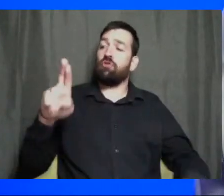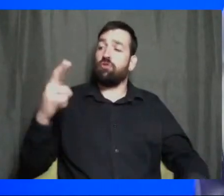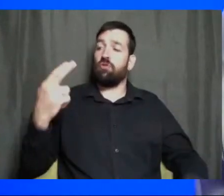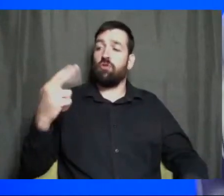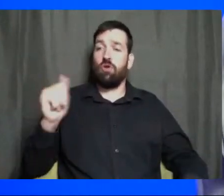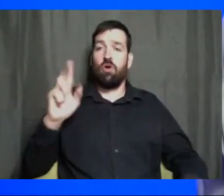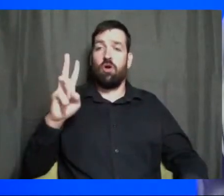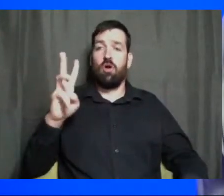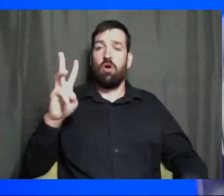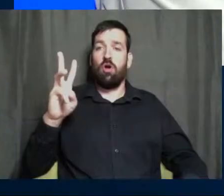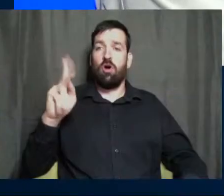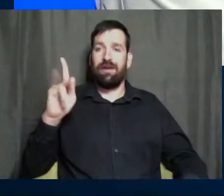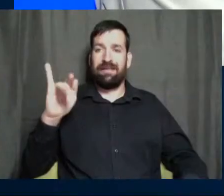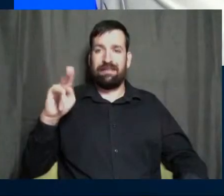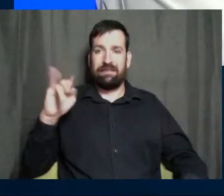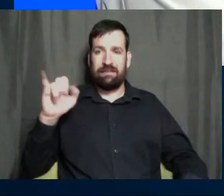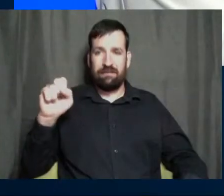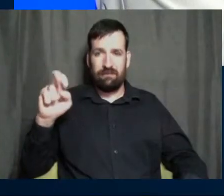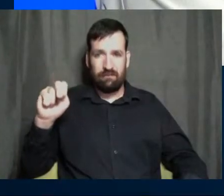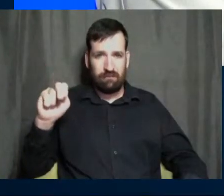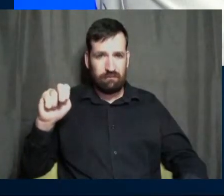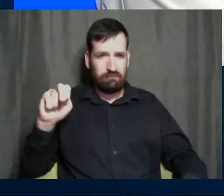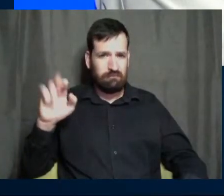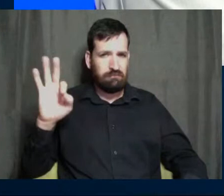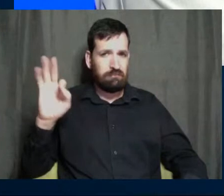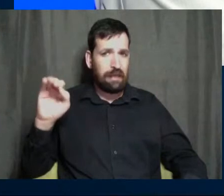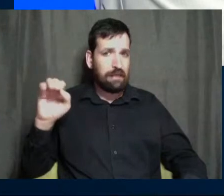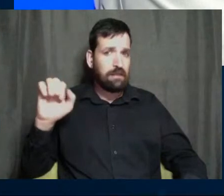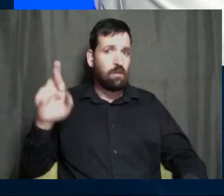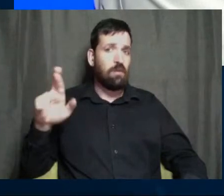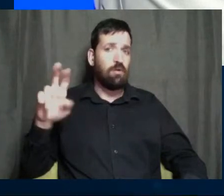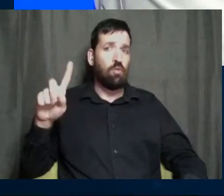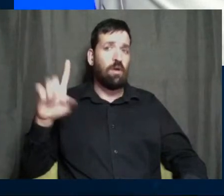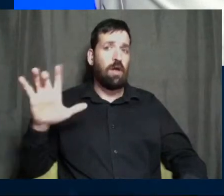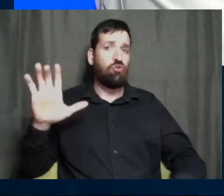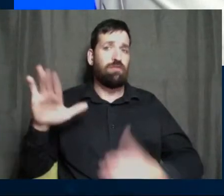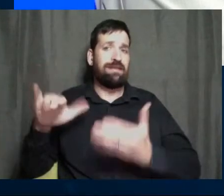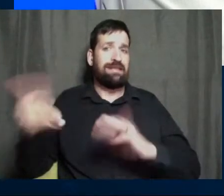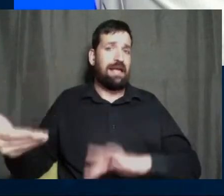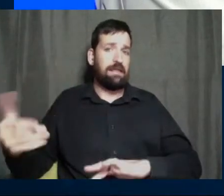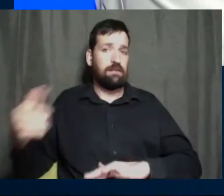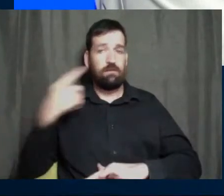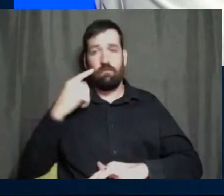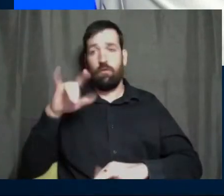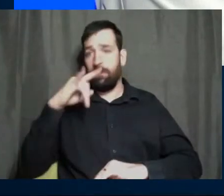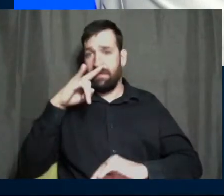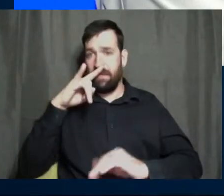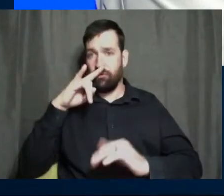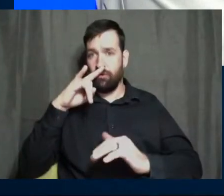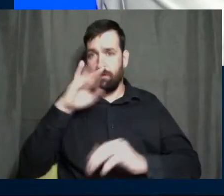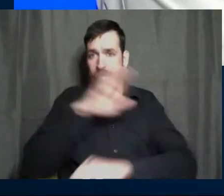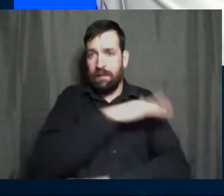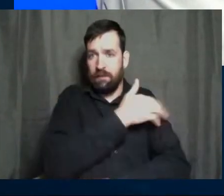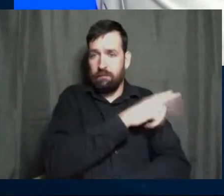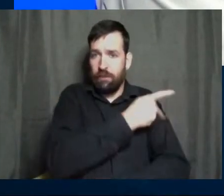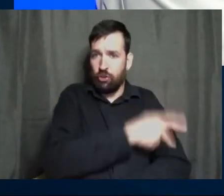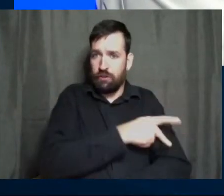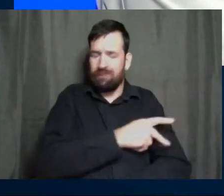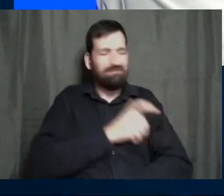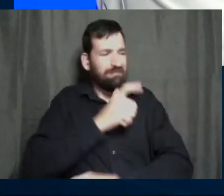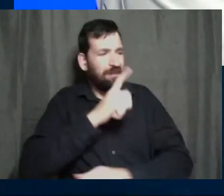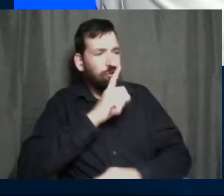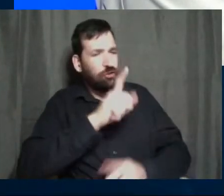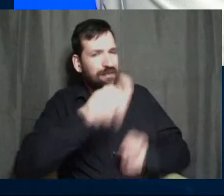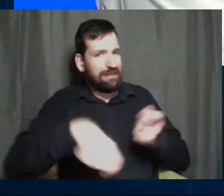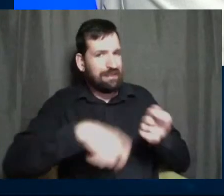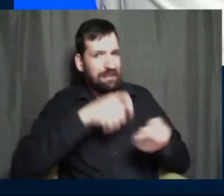about 190 or 100 deaths in the United States in pediatric patients. I don't know the exact numbers on pediatric